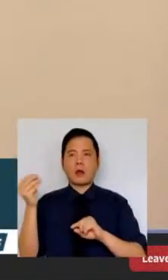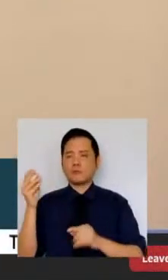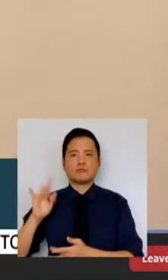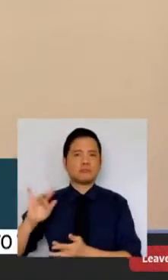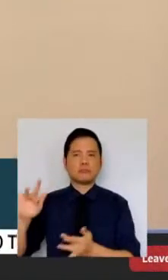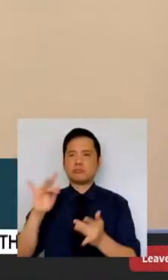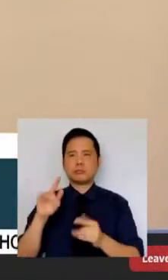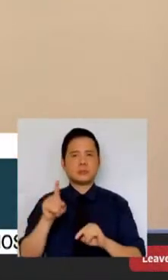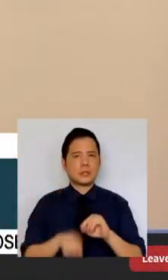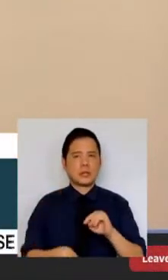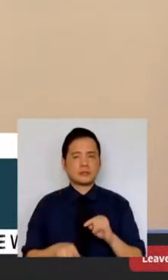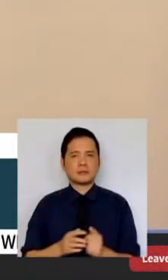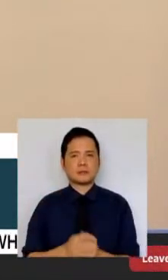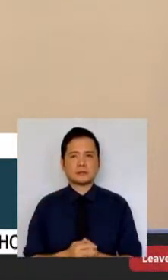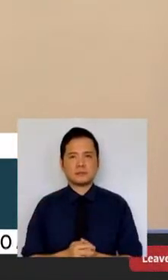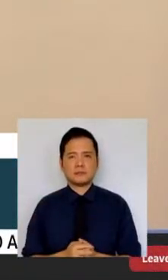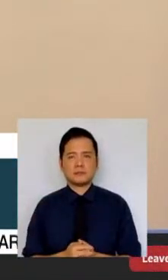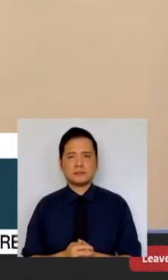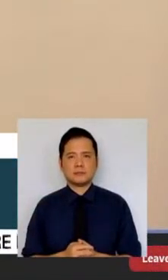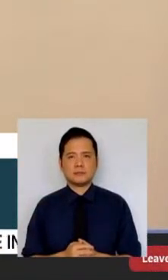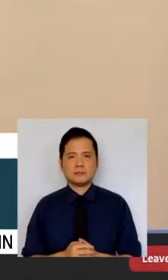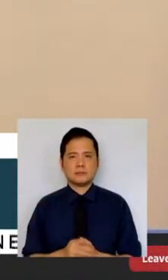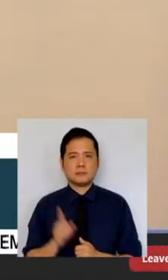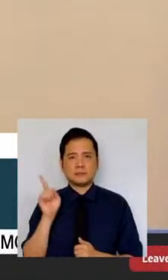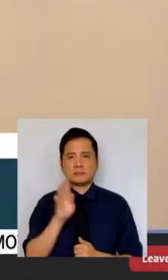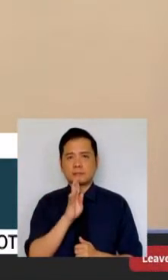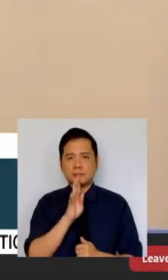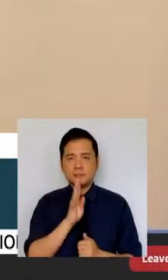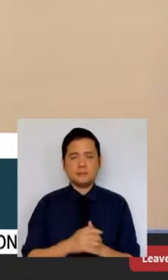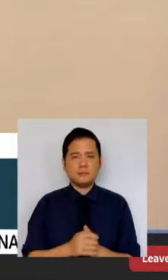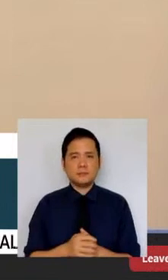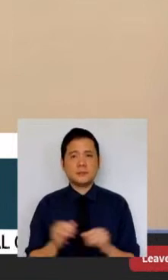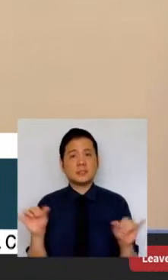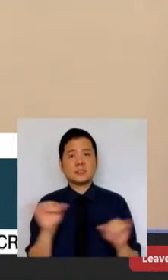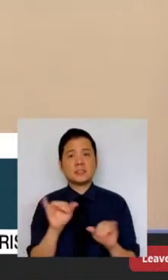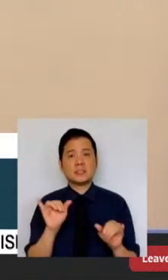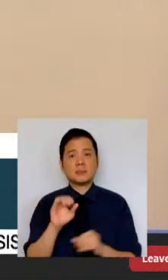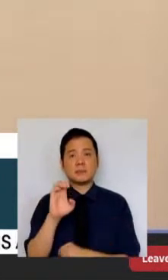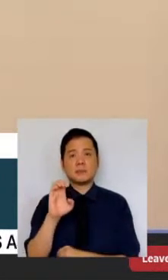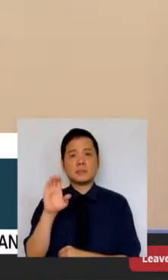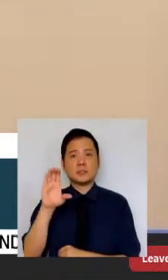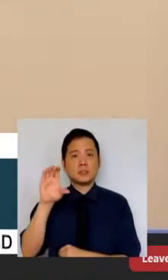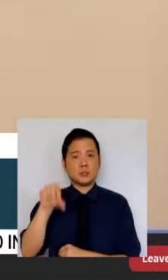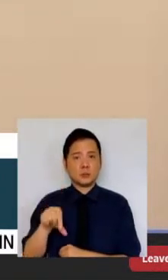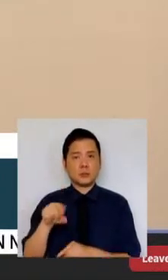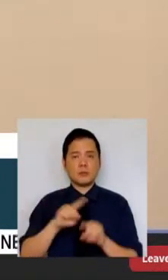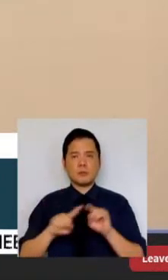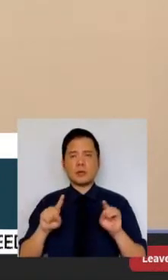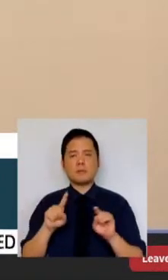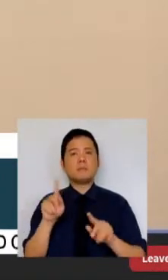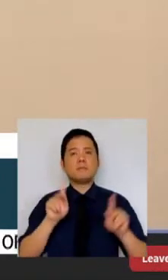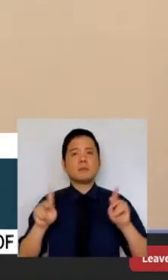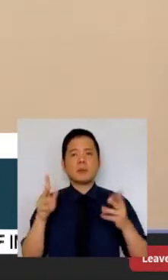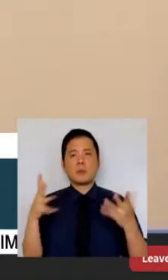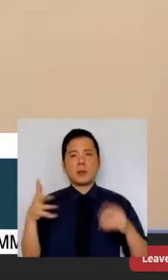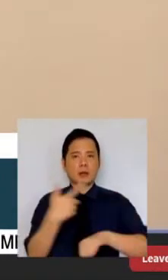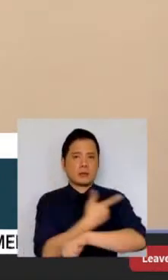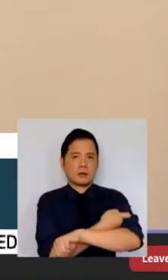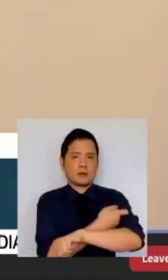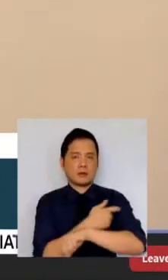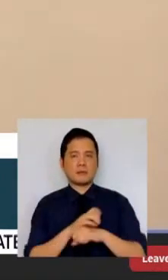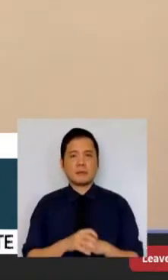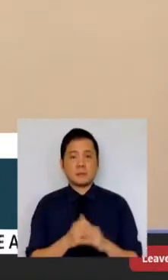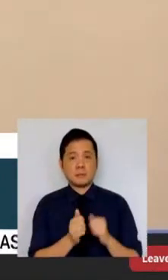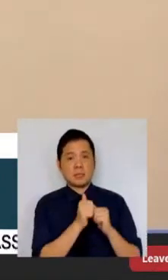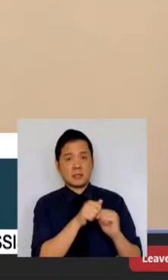Para kang nag-ECQ only for the unvaccinated, no? For their own protection. Dapat nasa bahay lang sila, pwede